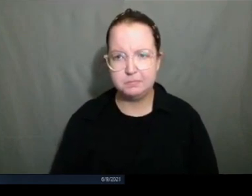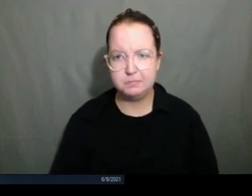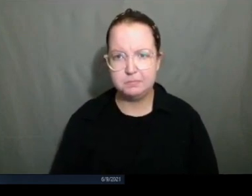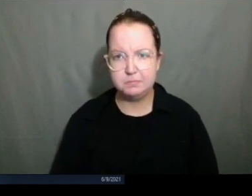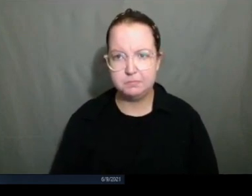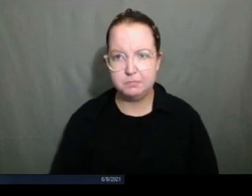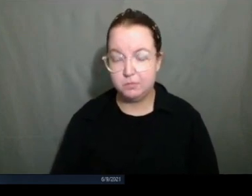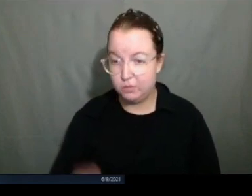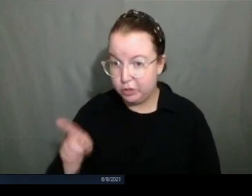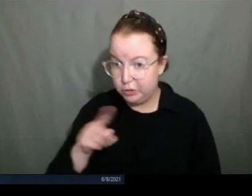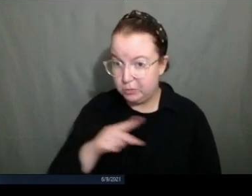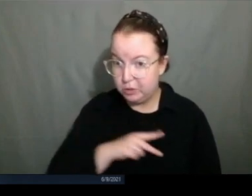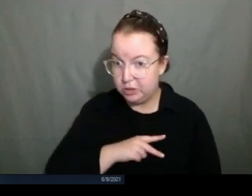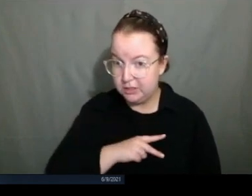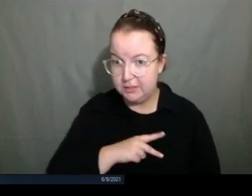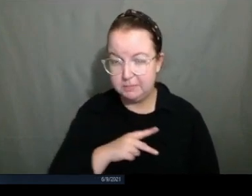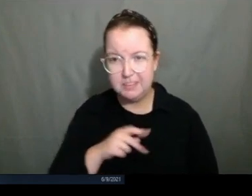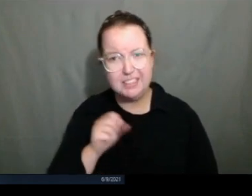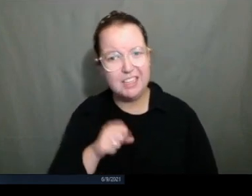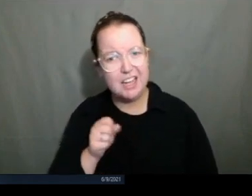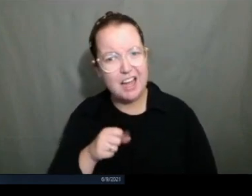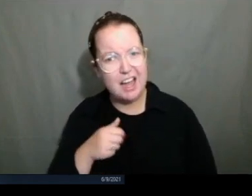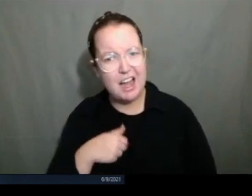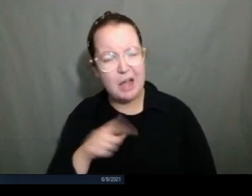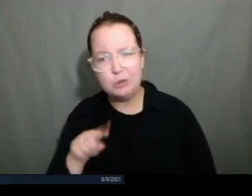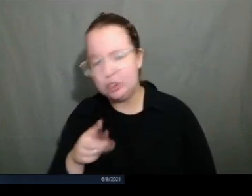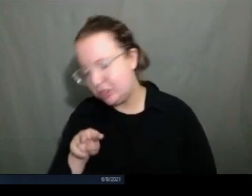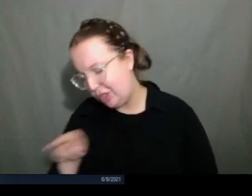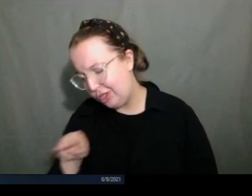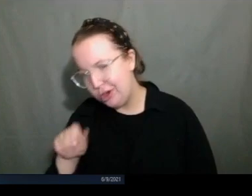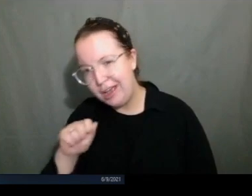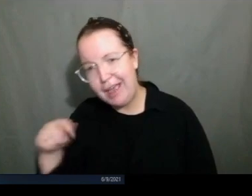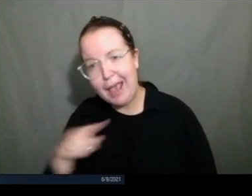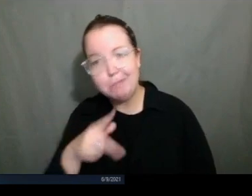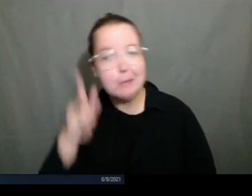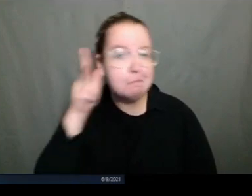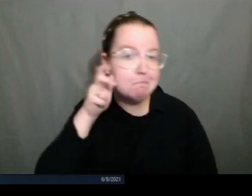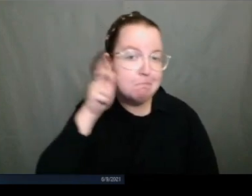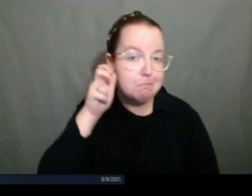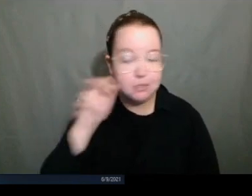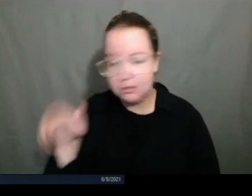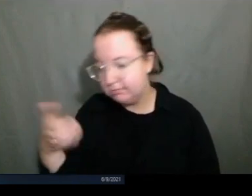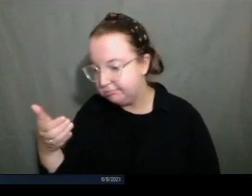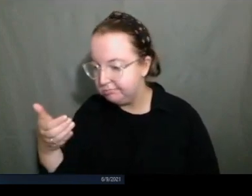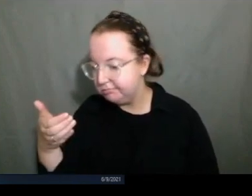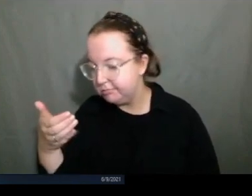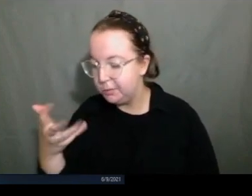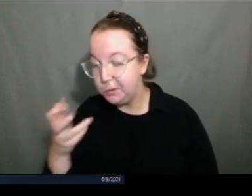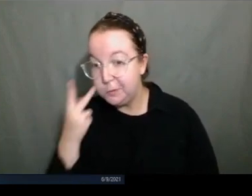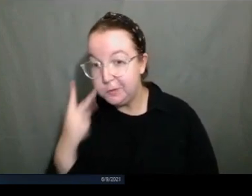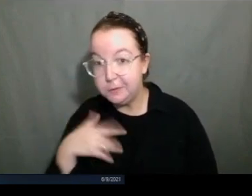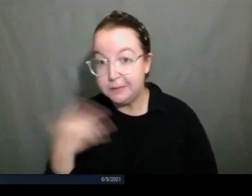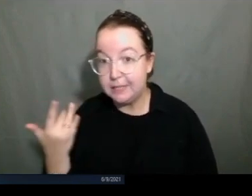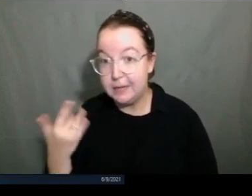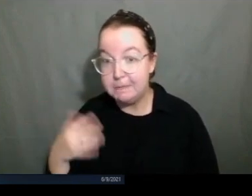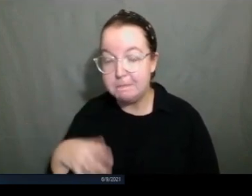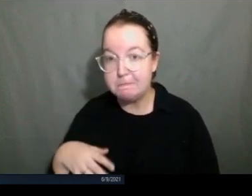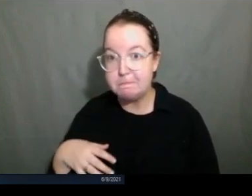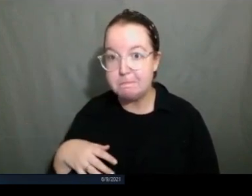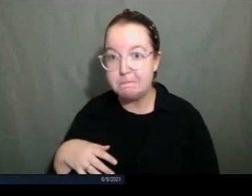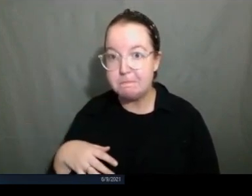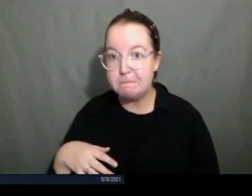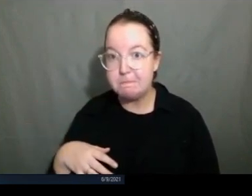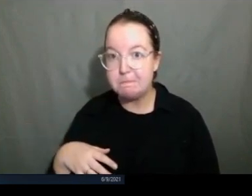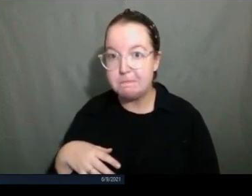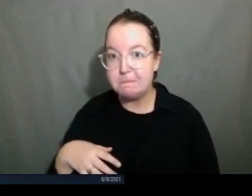For you personally? Yeah, I'm just looking at the app as you're talking these things through to see what it looks like for real, so I know the questions